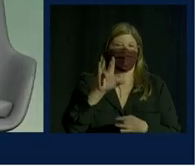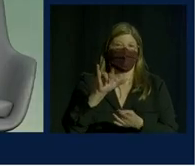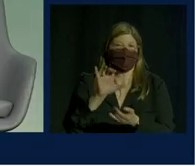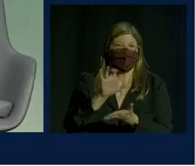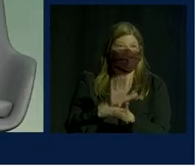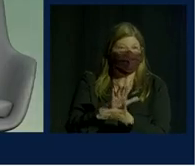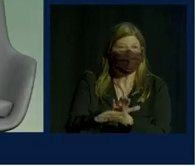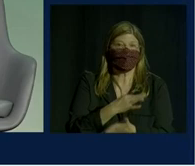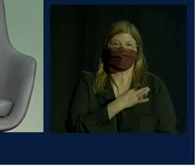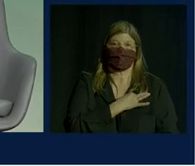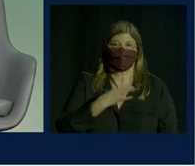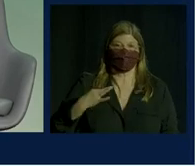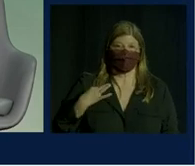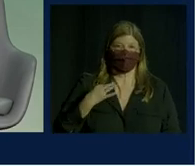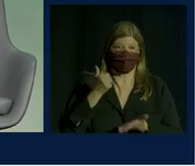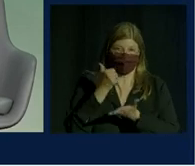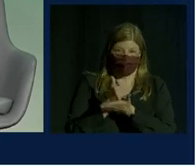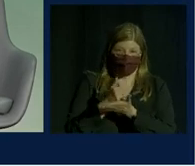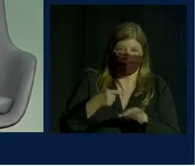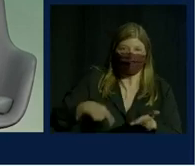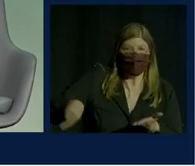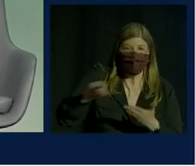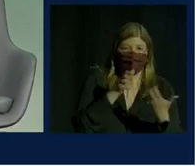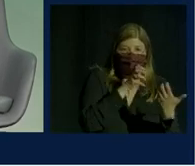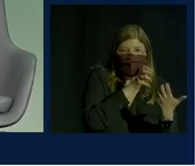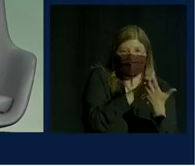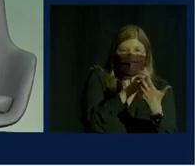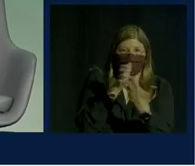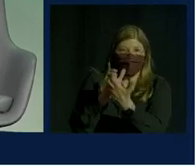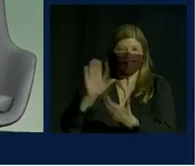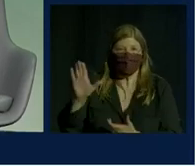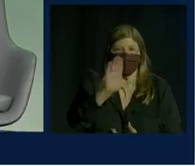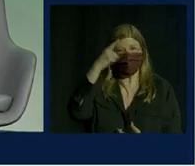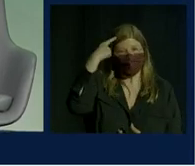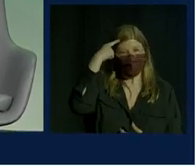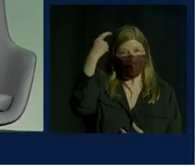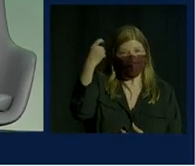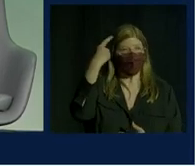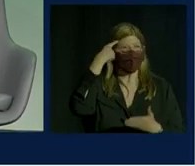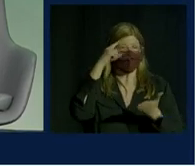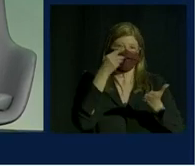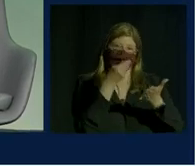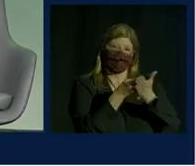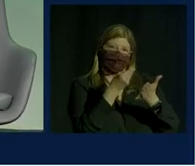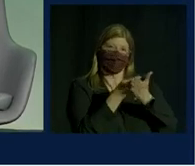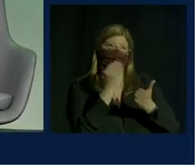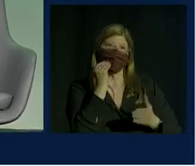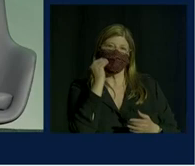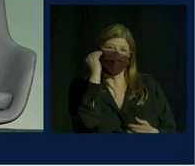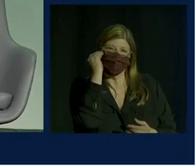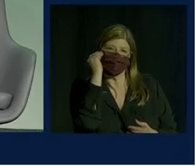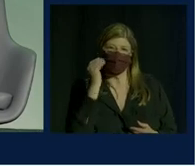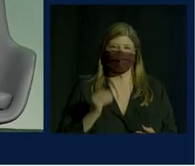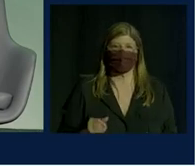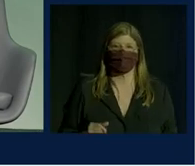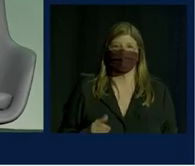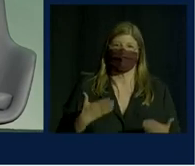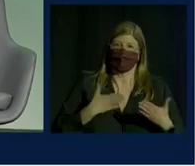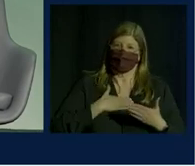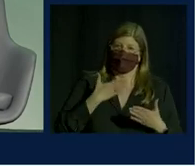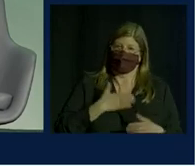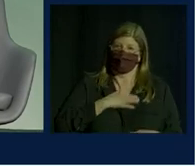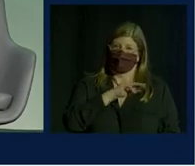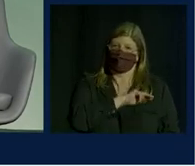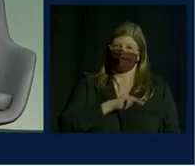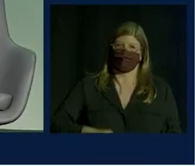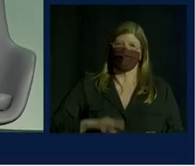owning a home. And today, we're proud that Mayor Bowser will expand the program to include all district government employees. This